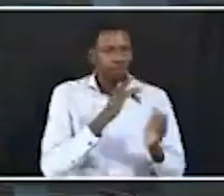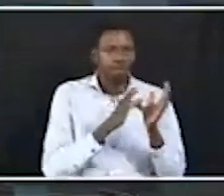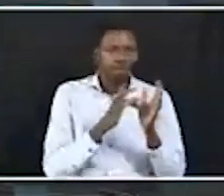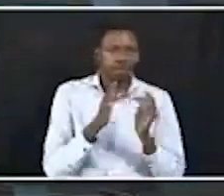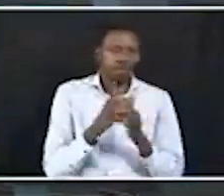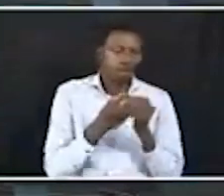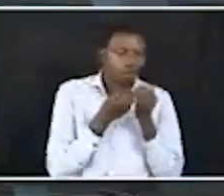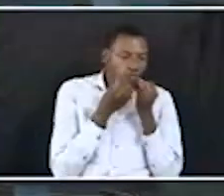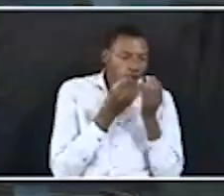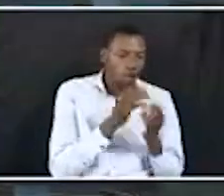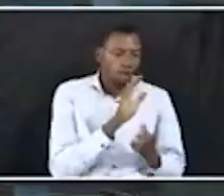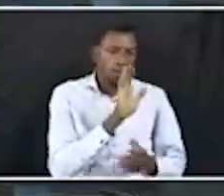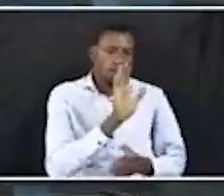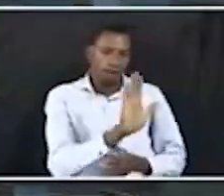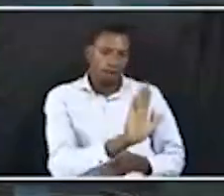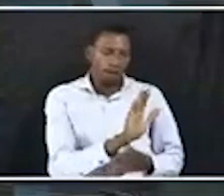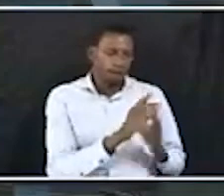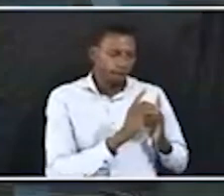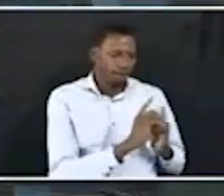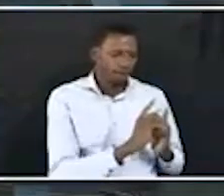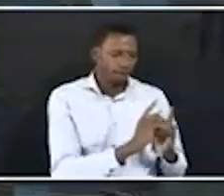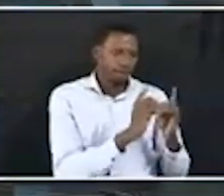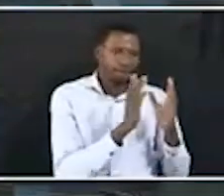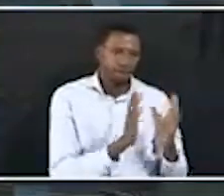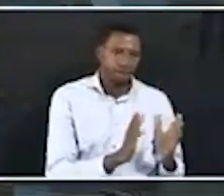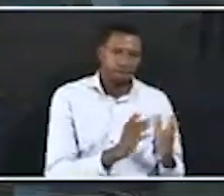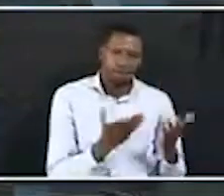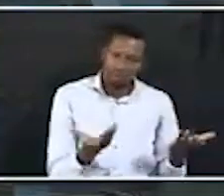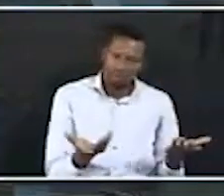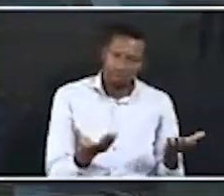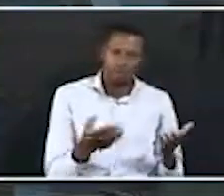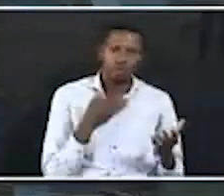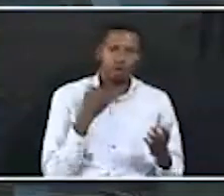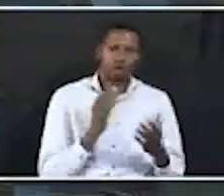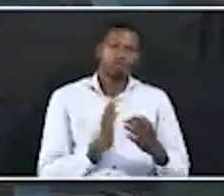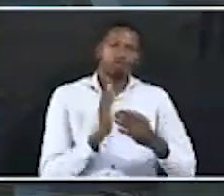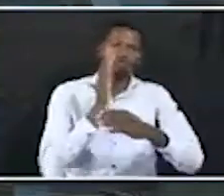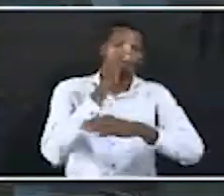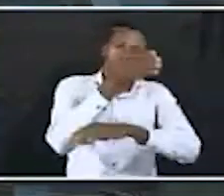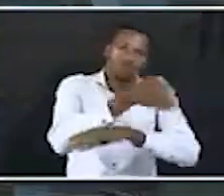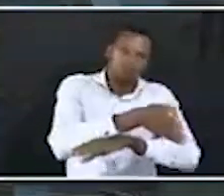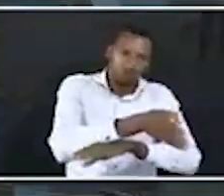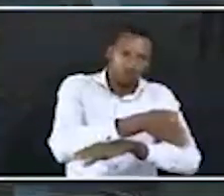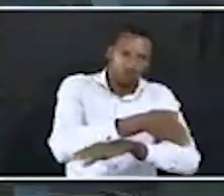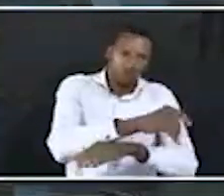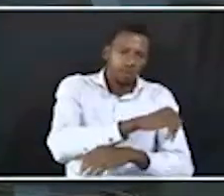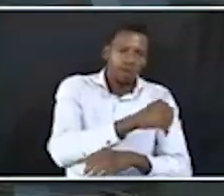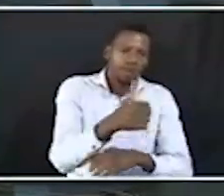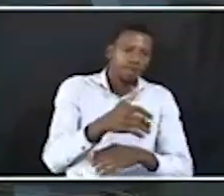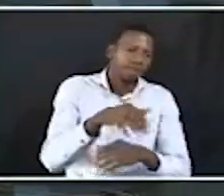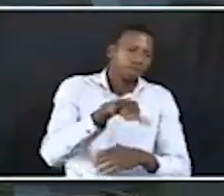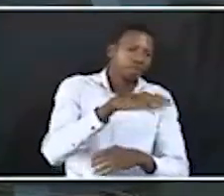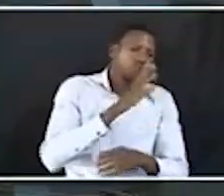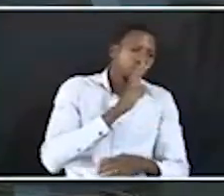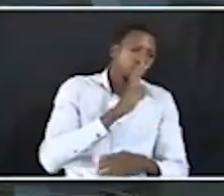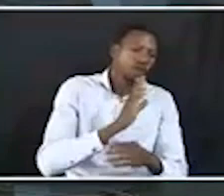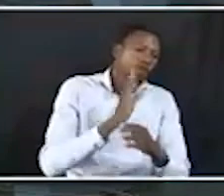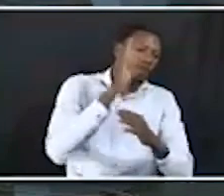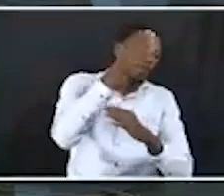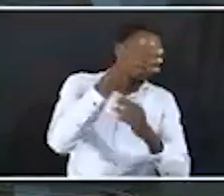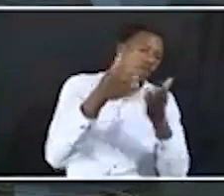his disciples, "Let us cross over to the other side." What did he